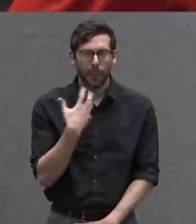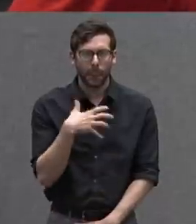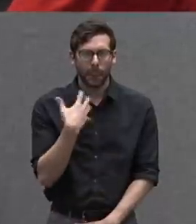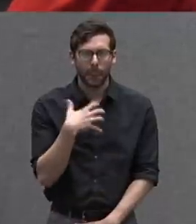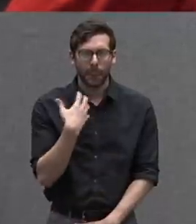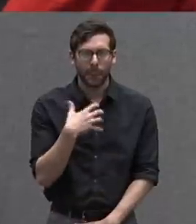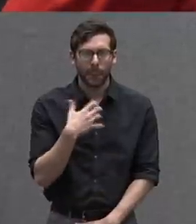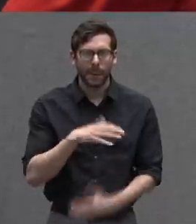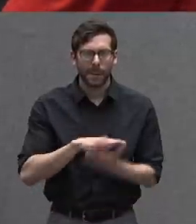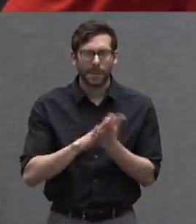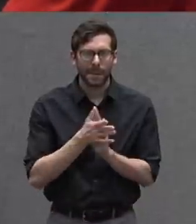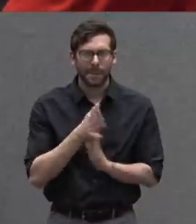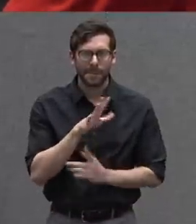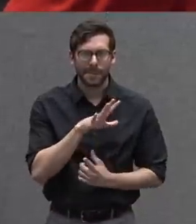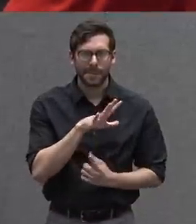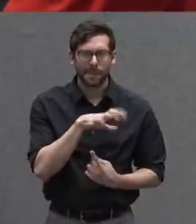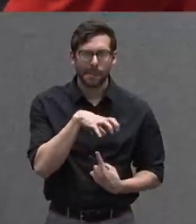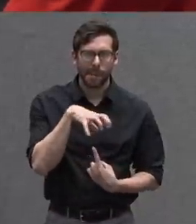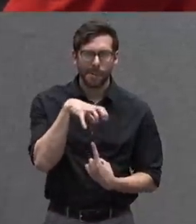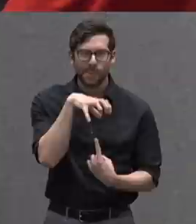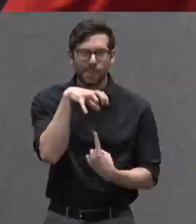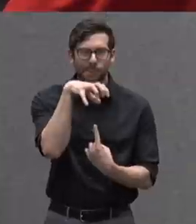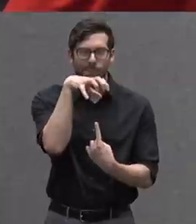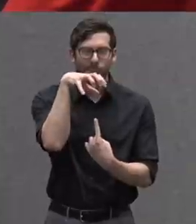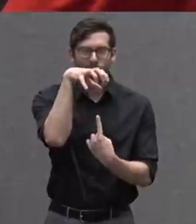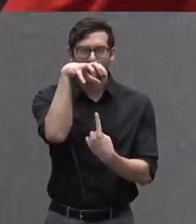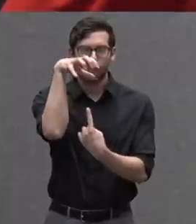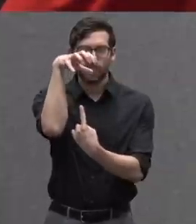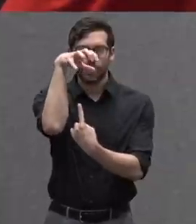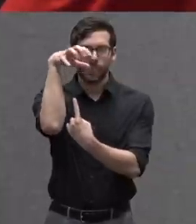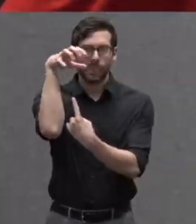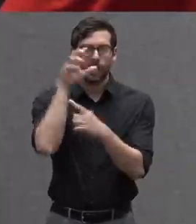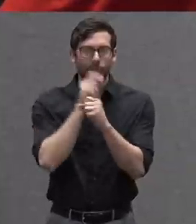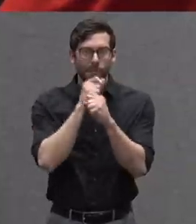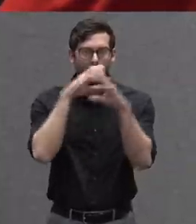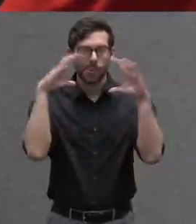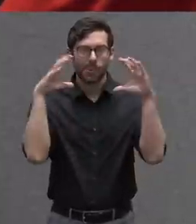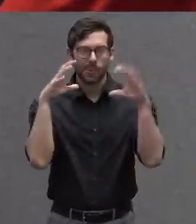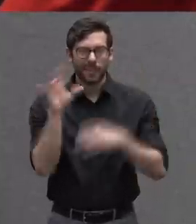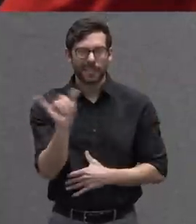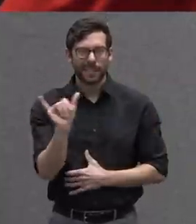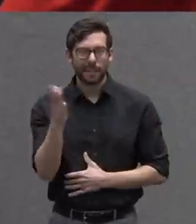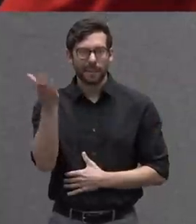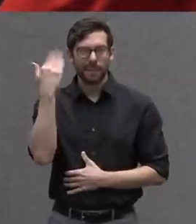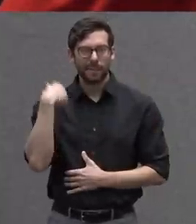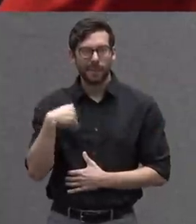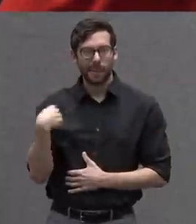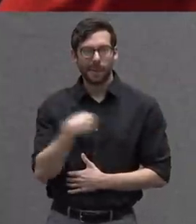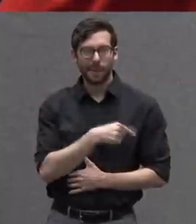It's that balloon. It's that same balloon from her bedroom.